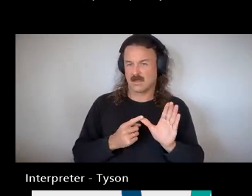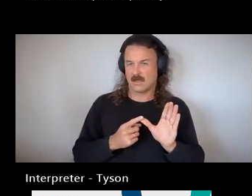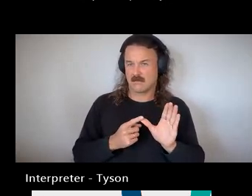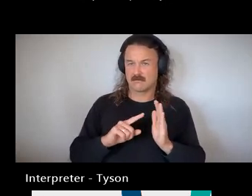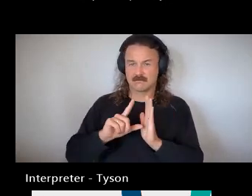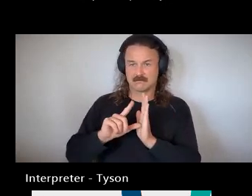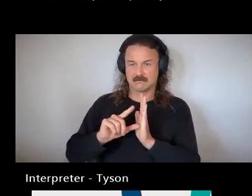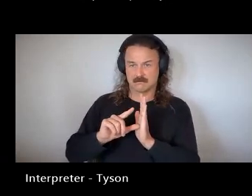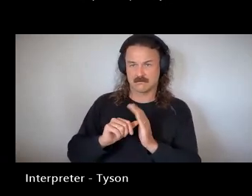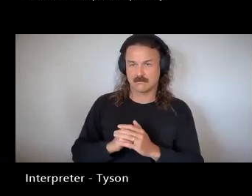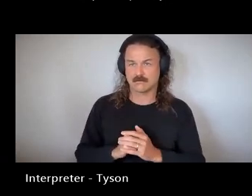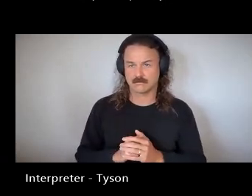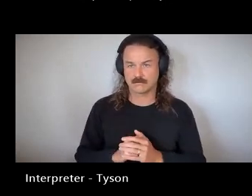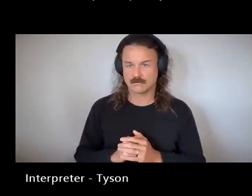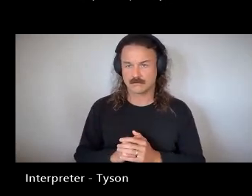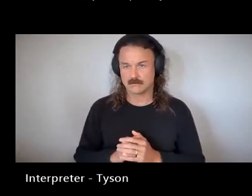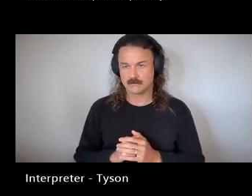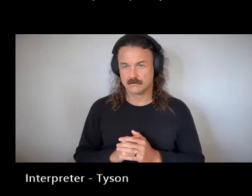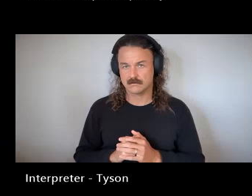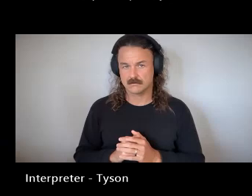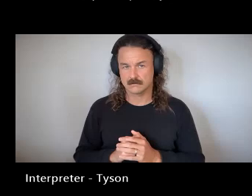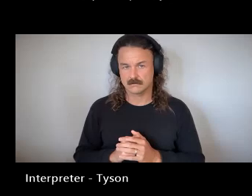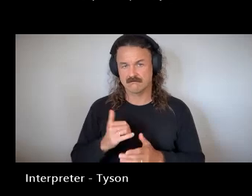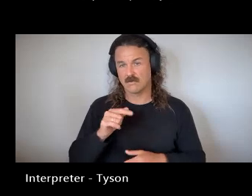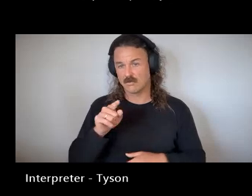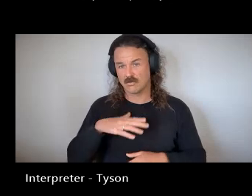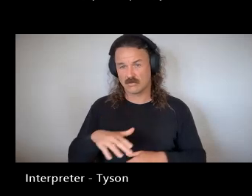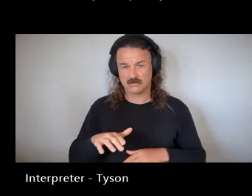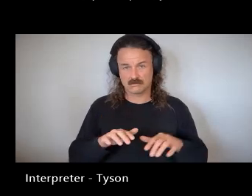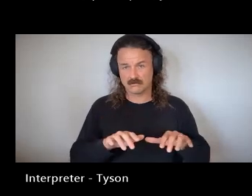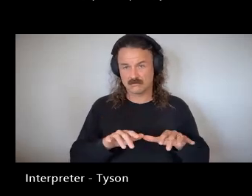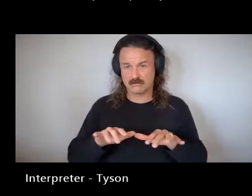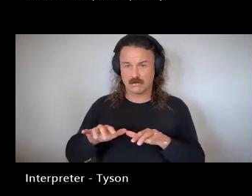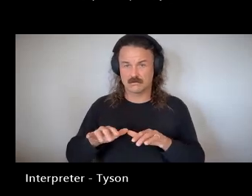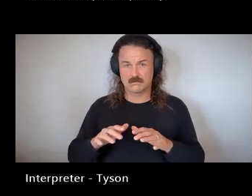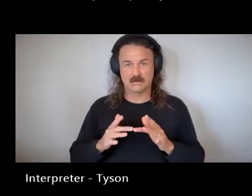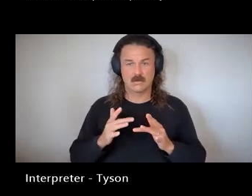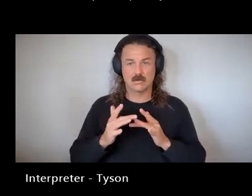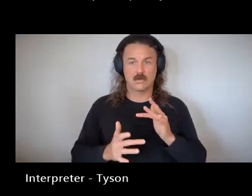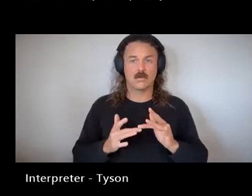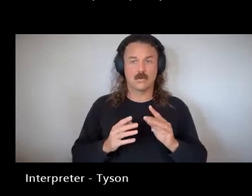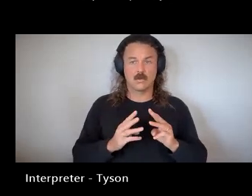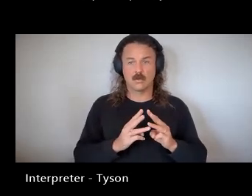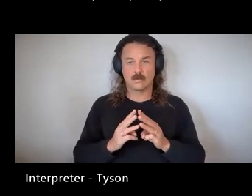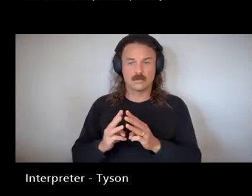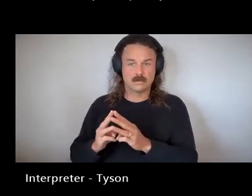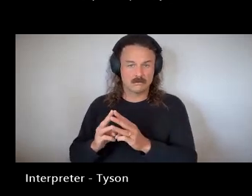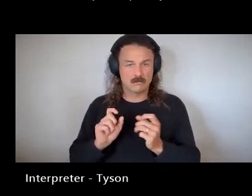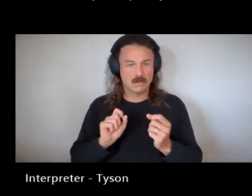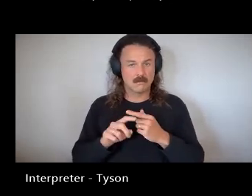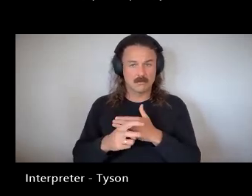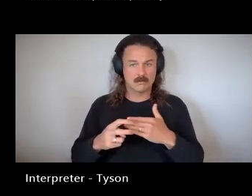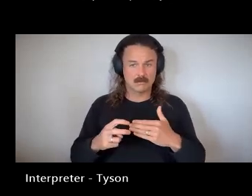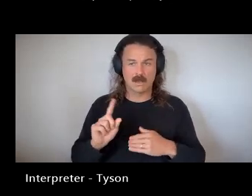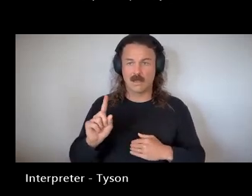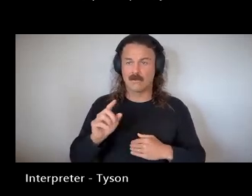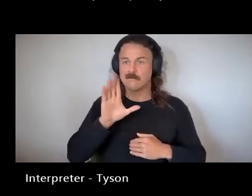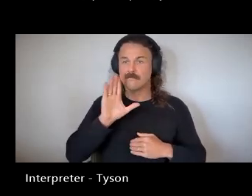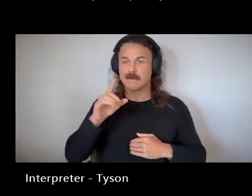thanks again. So you might want to note the website and the email address, and I'll get all the speakers to put their cameras back on.